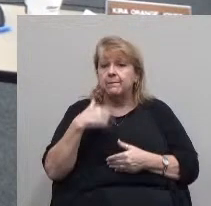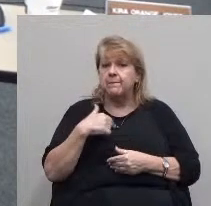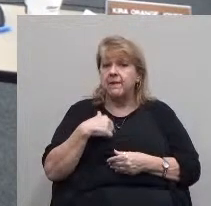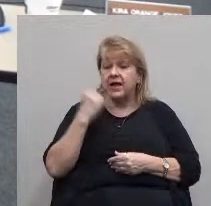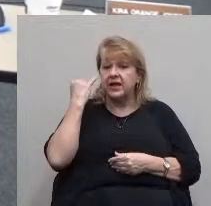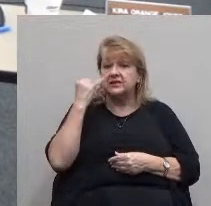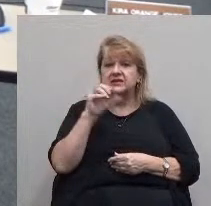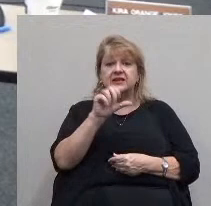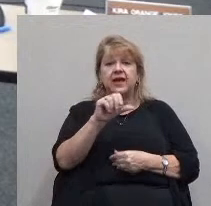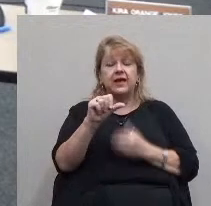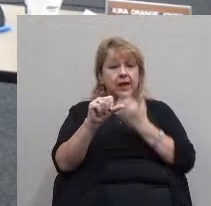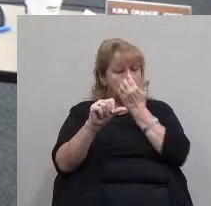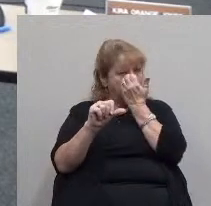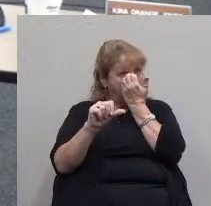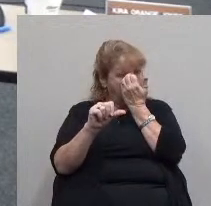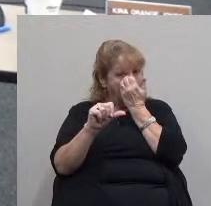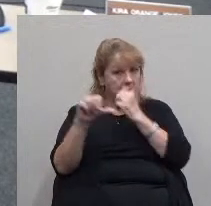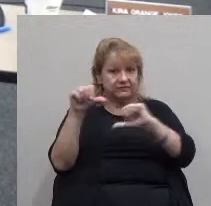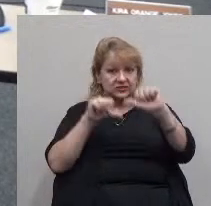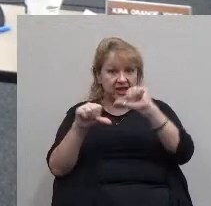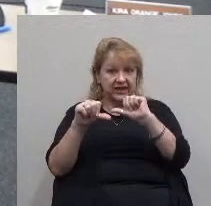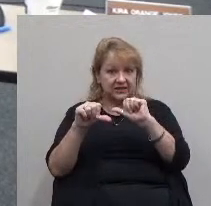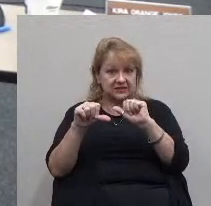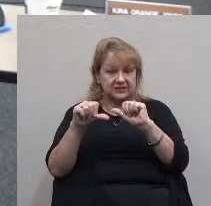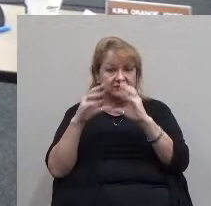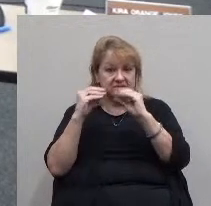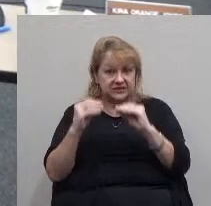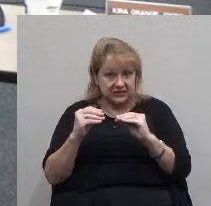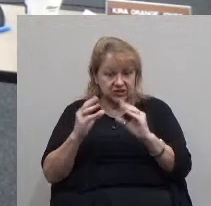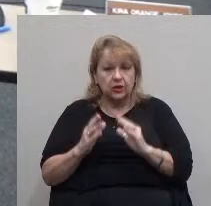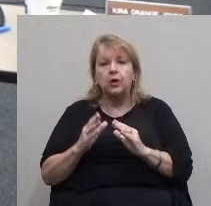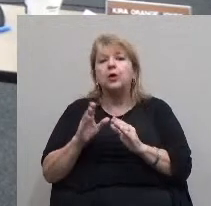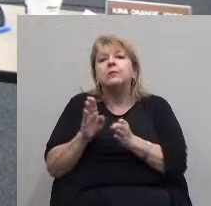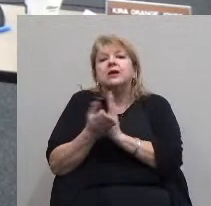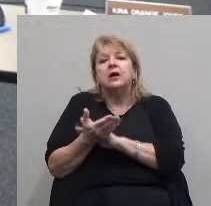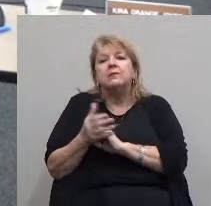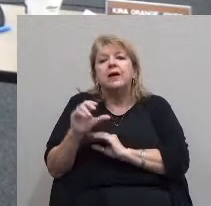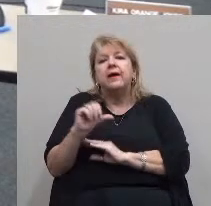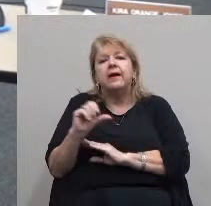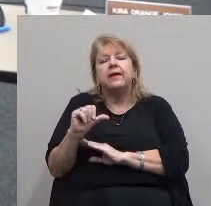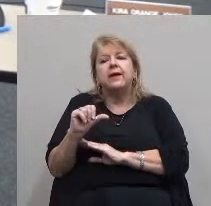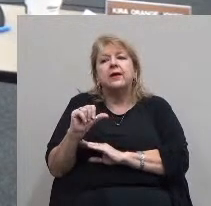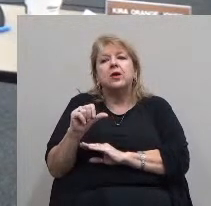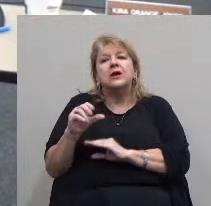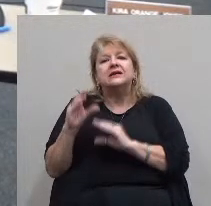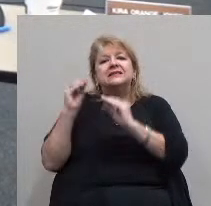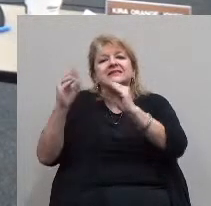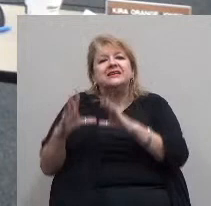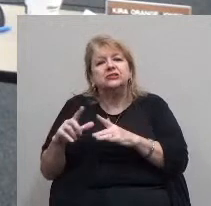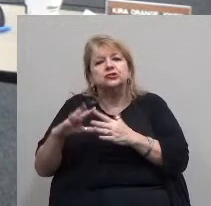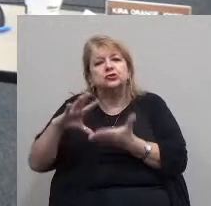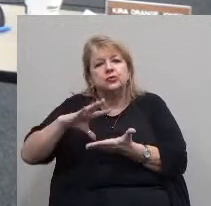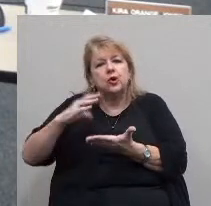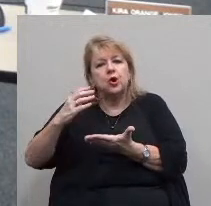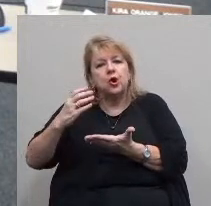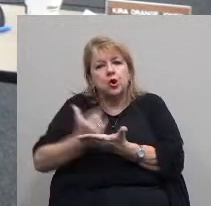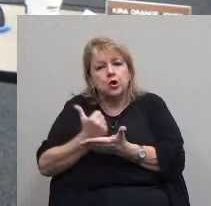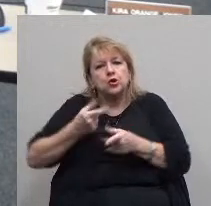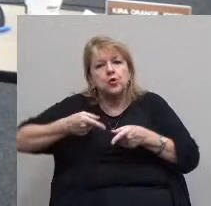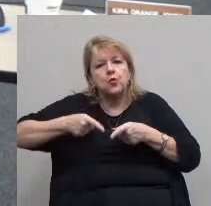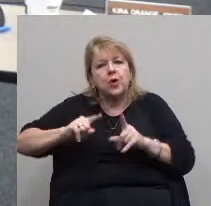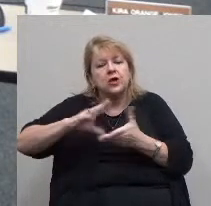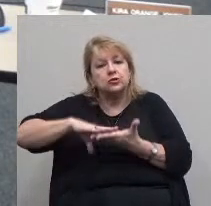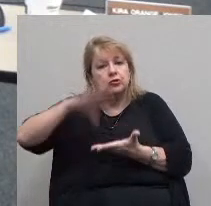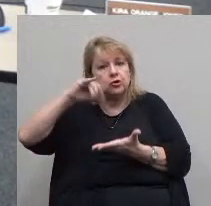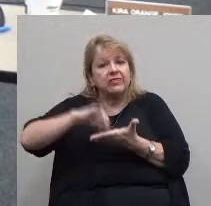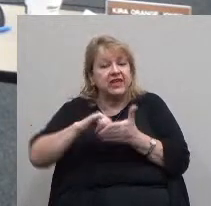and Teaching would become an associate's opportunity for our teachers to like earn while they learn, which is a great opportunity to